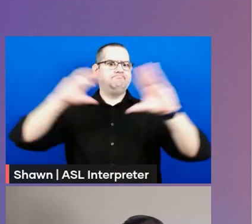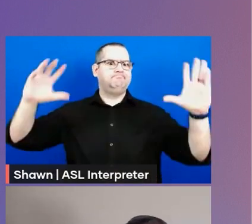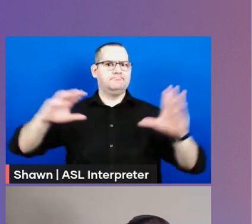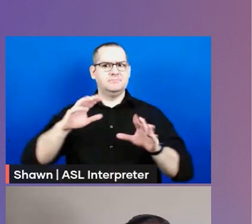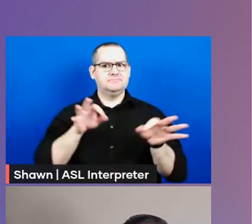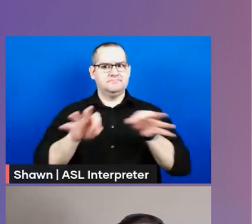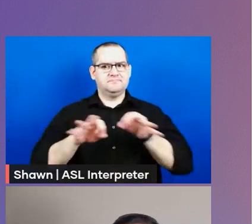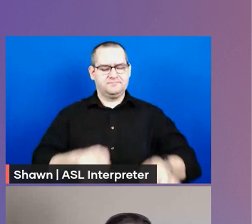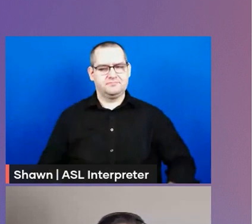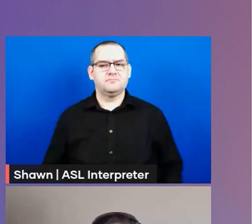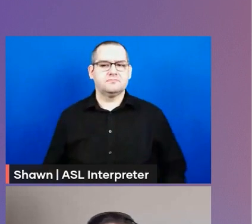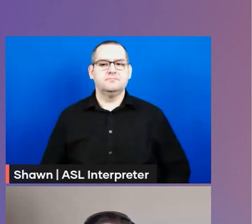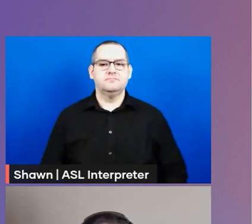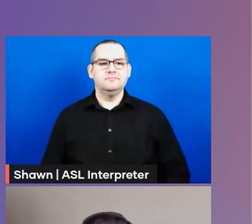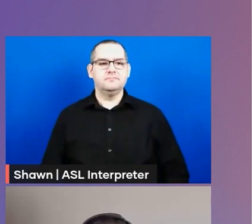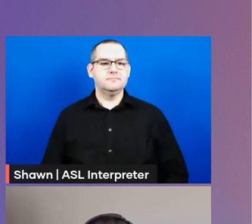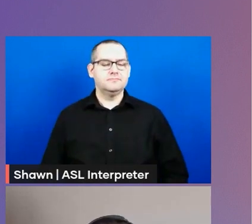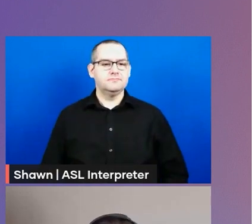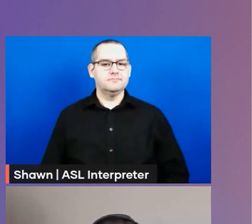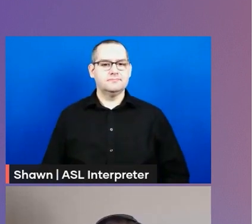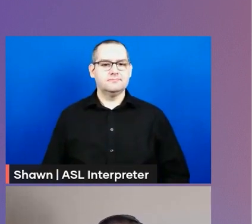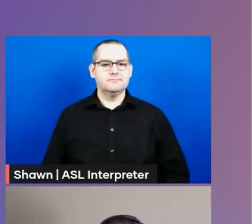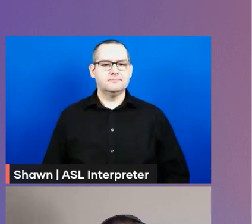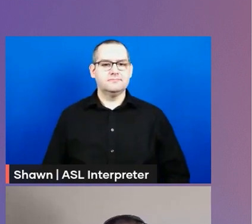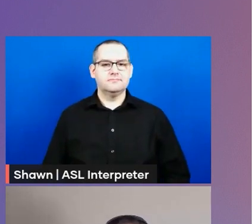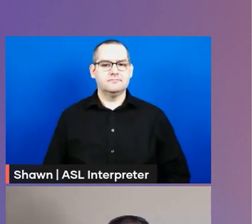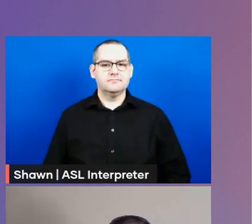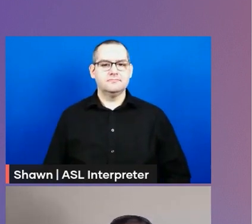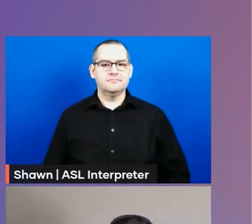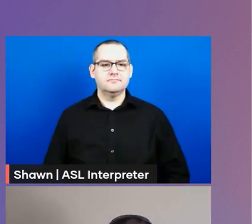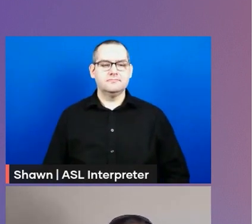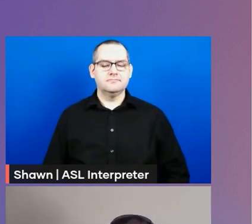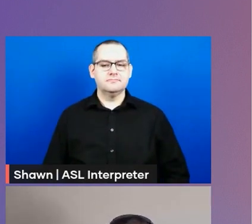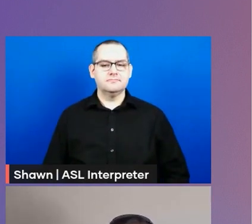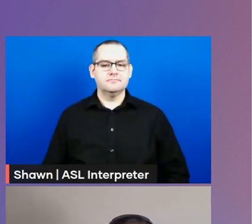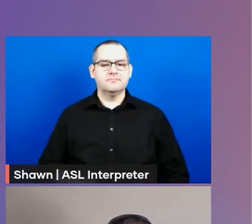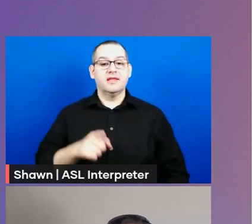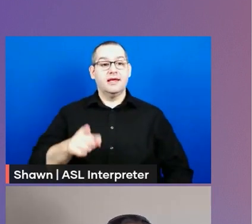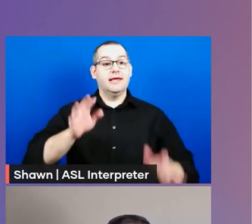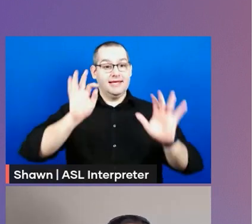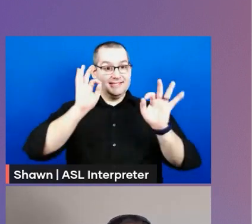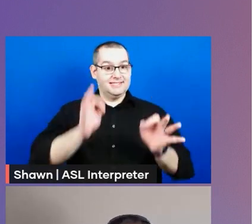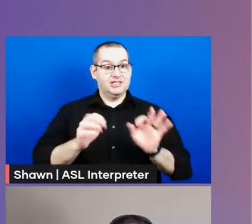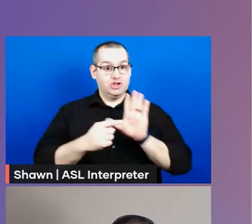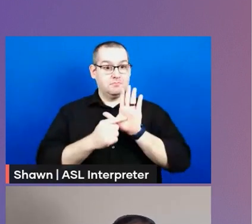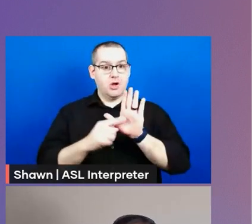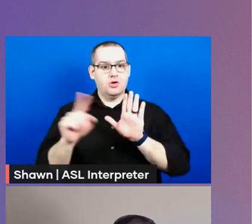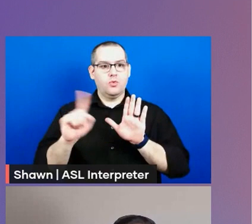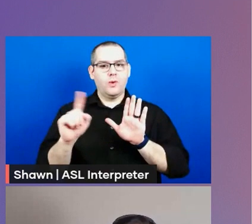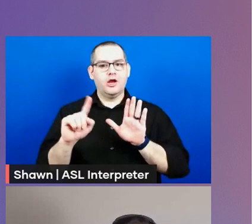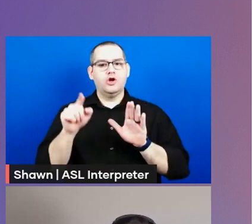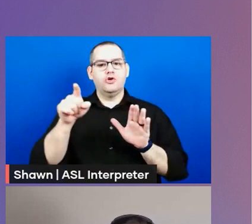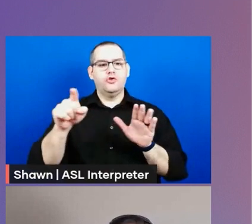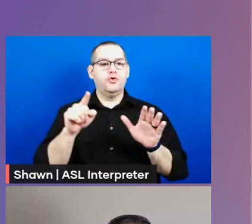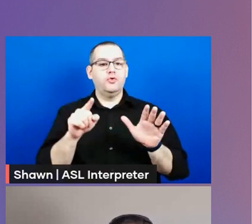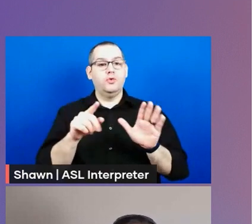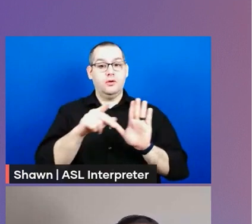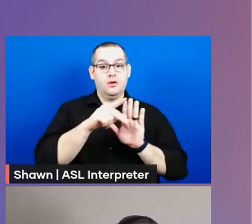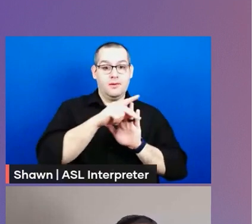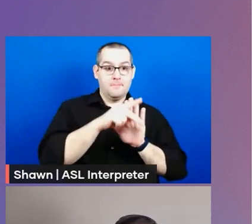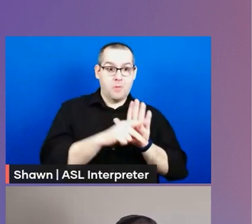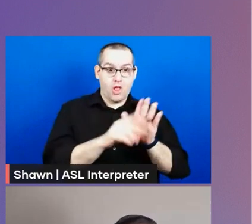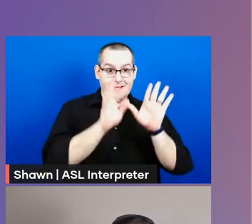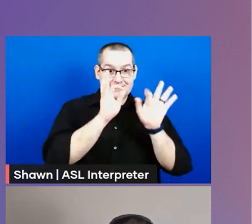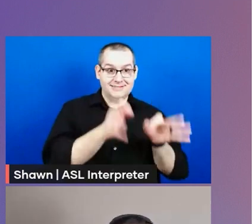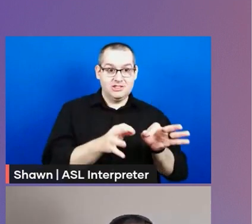this, right? So it's a decoupled decision model where essentially you are decoupling the policy decision